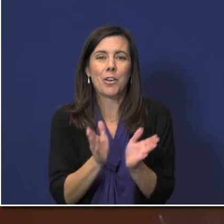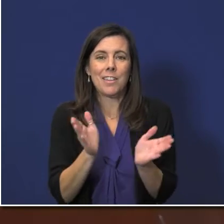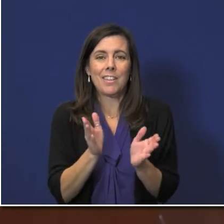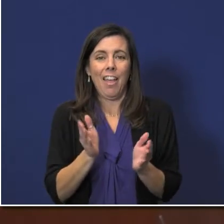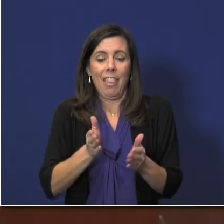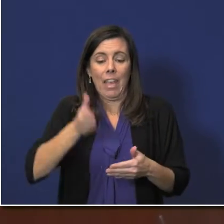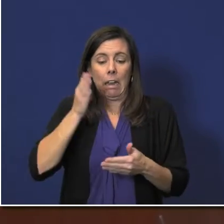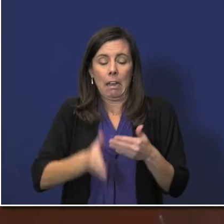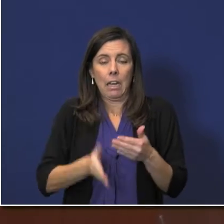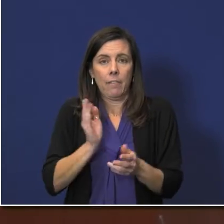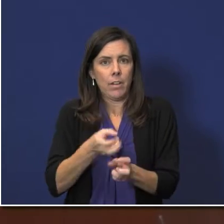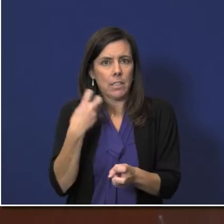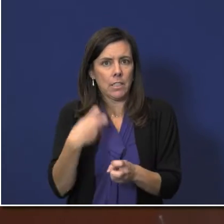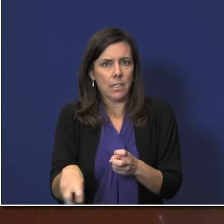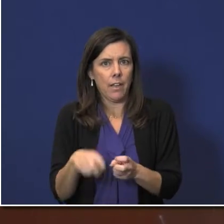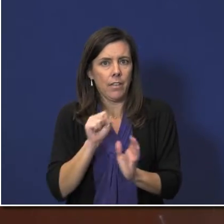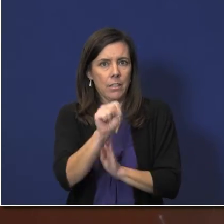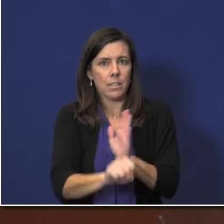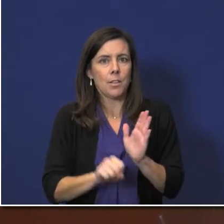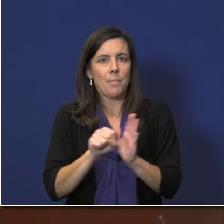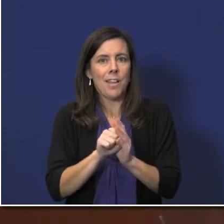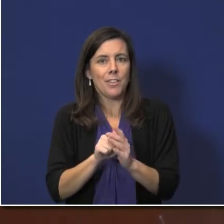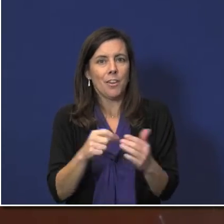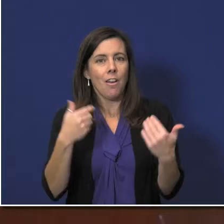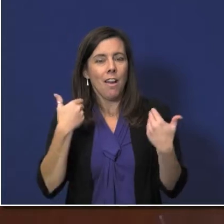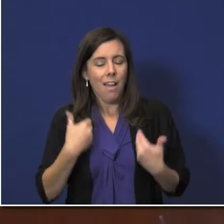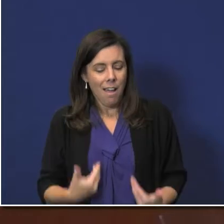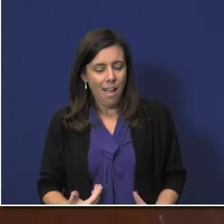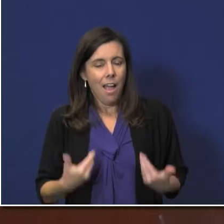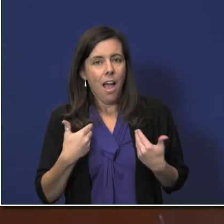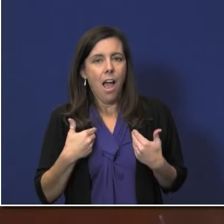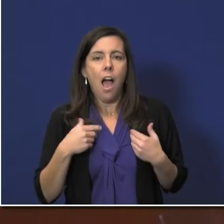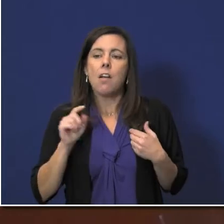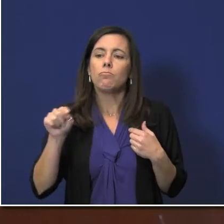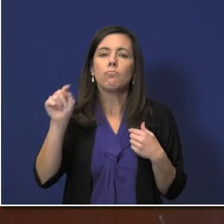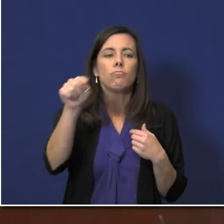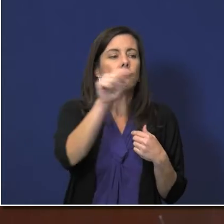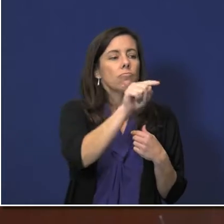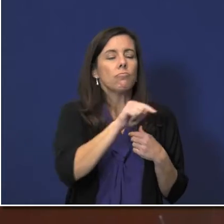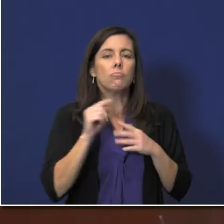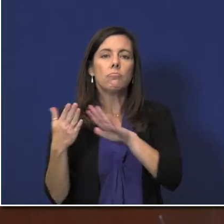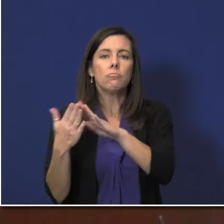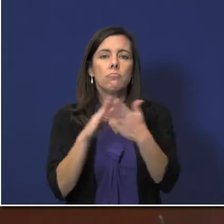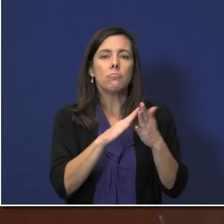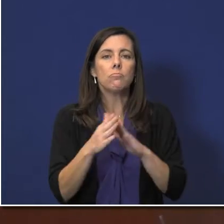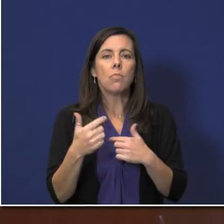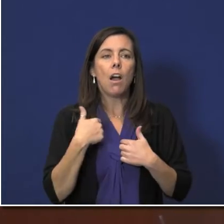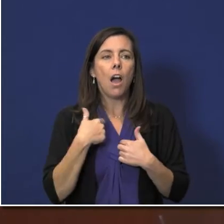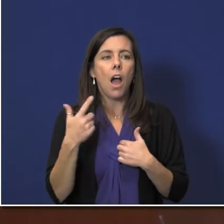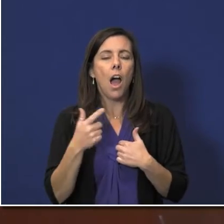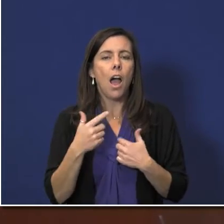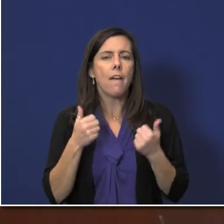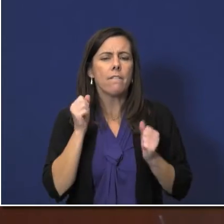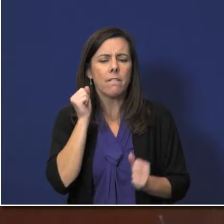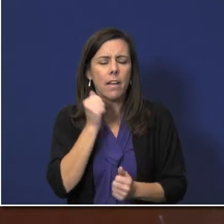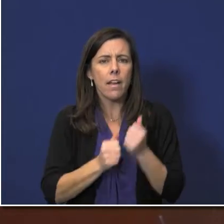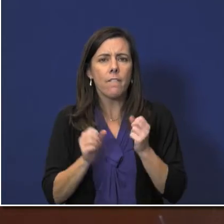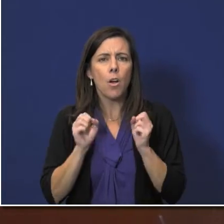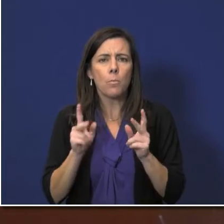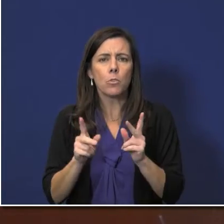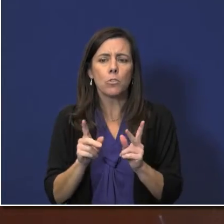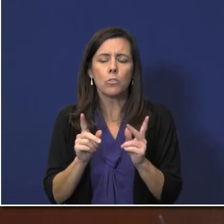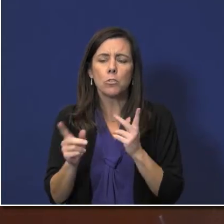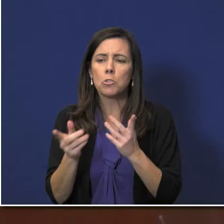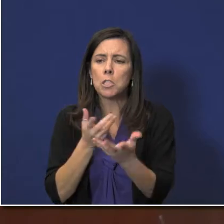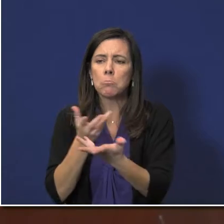very hard semester. I am out and about quite a bit in the community, and I take every opportunity to talk to people